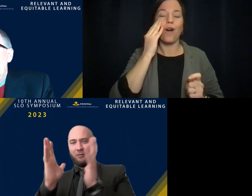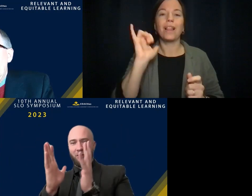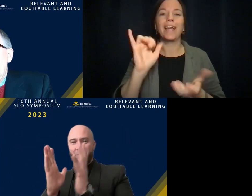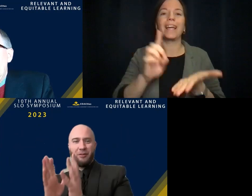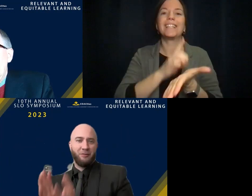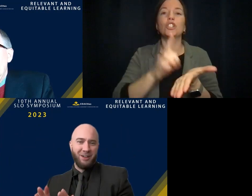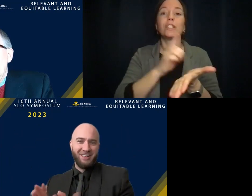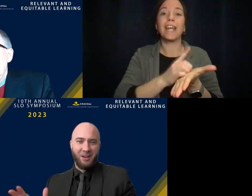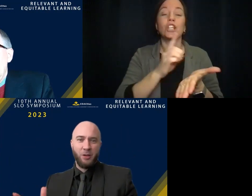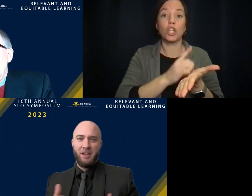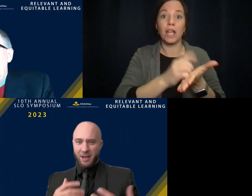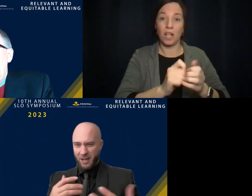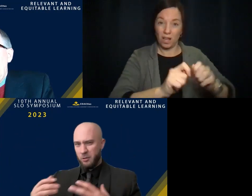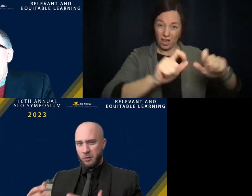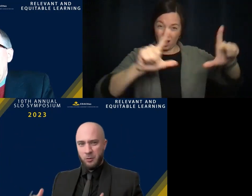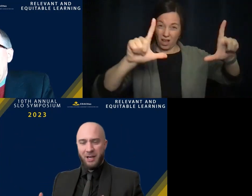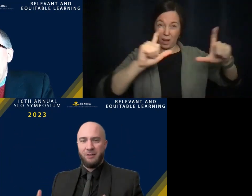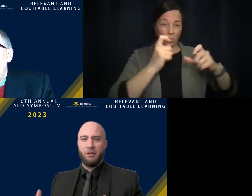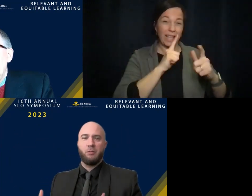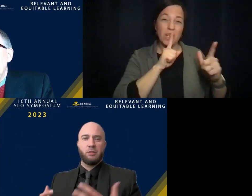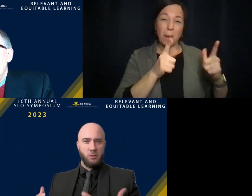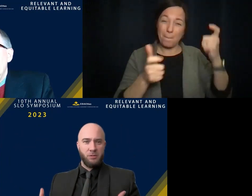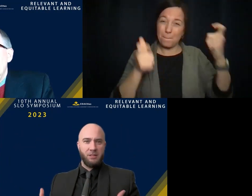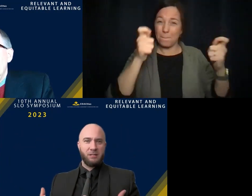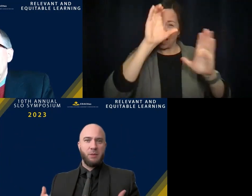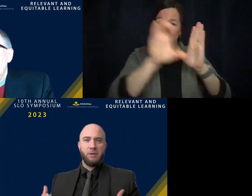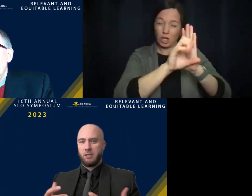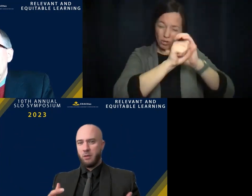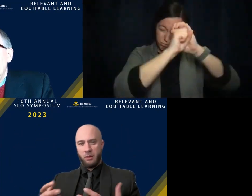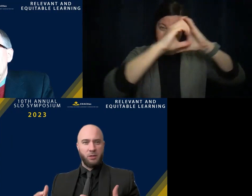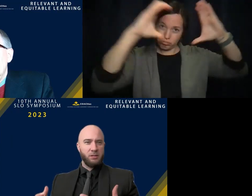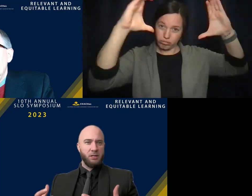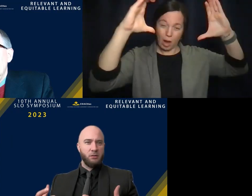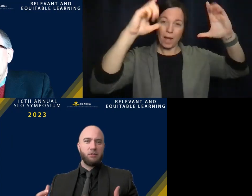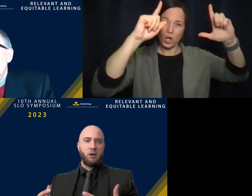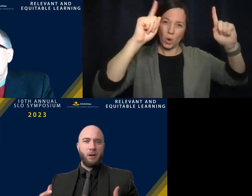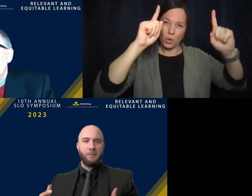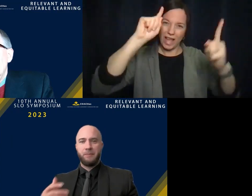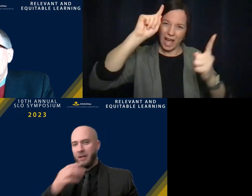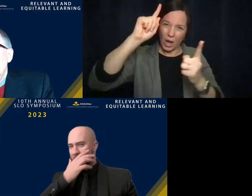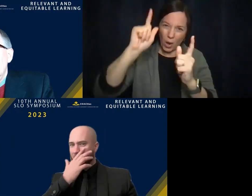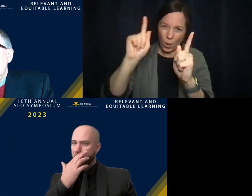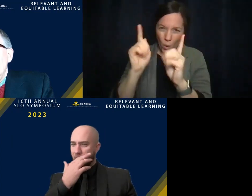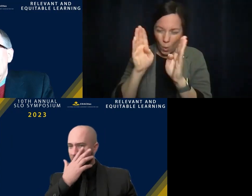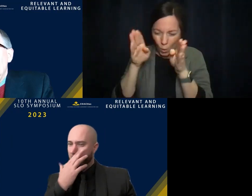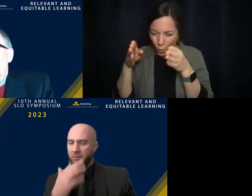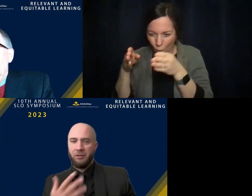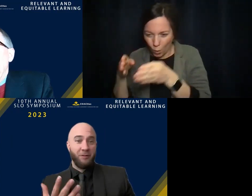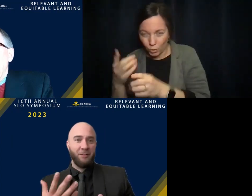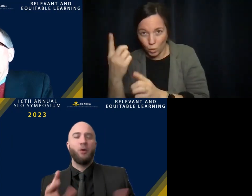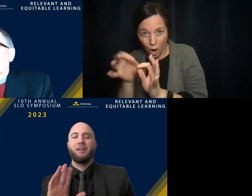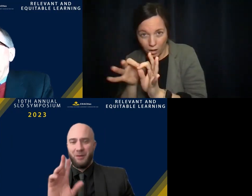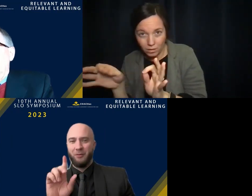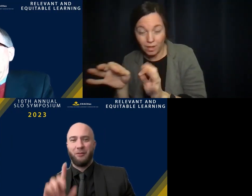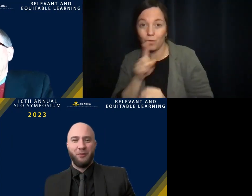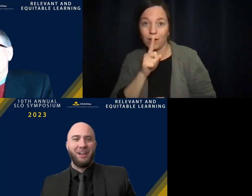you refine down. How do you do that with students? And that's maybe a skill that you could teach over time. I think that'd be a pretty